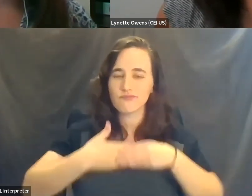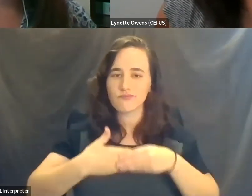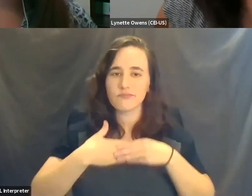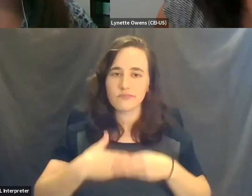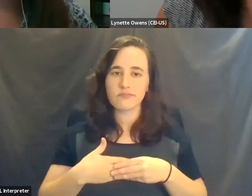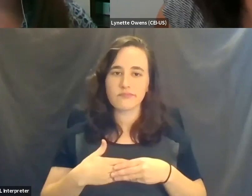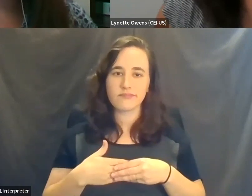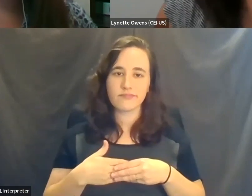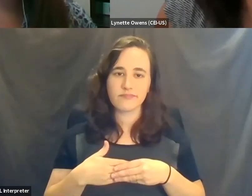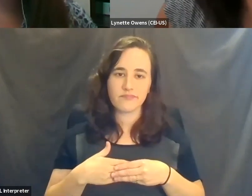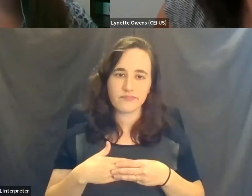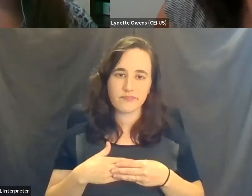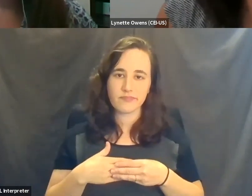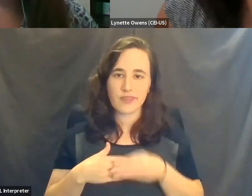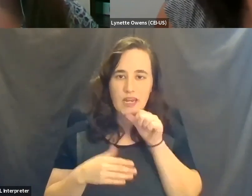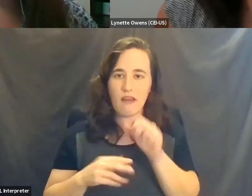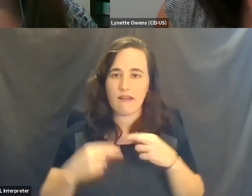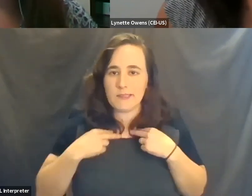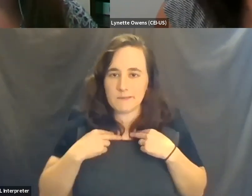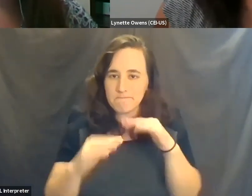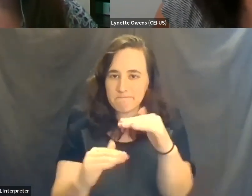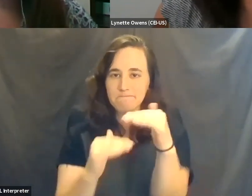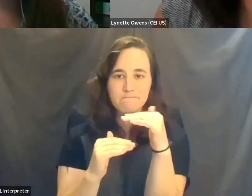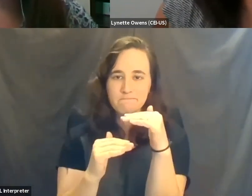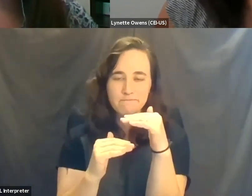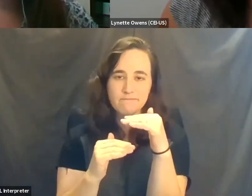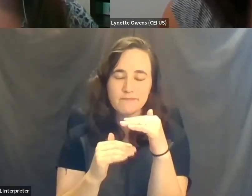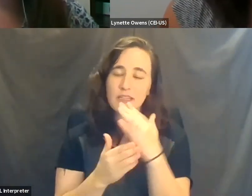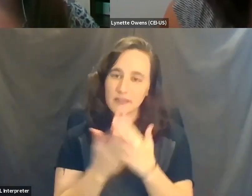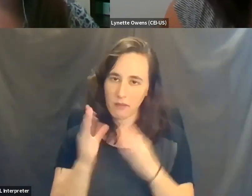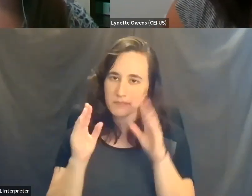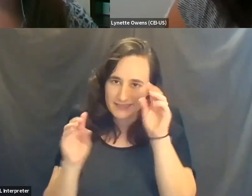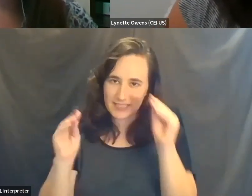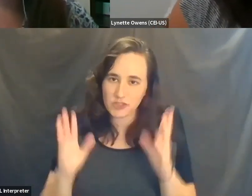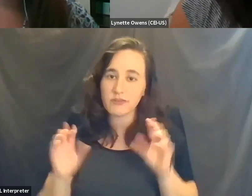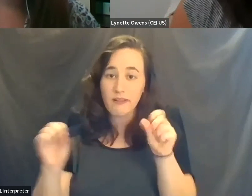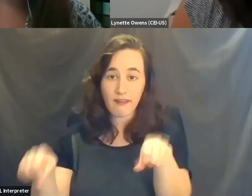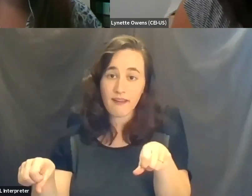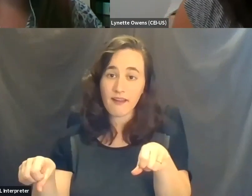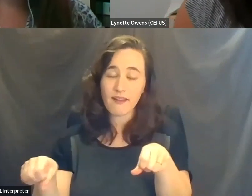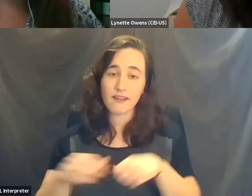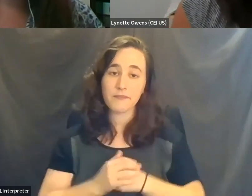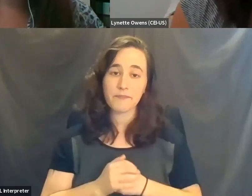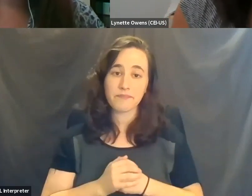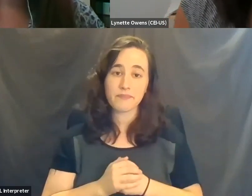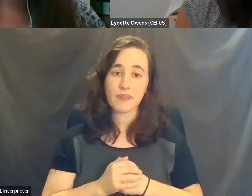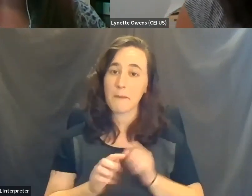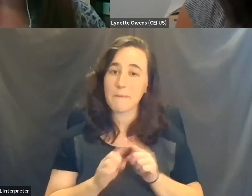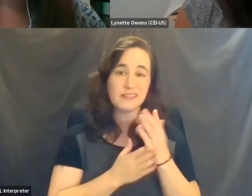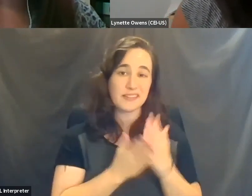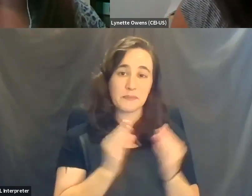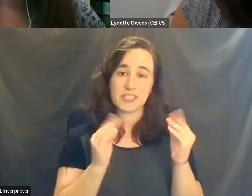what felt like a possibility. And I think that there's some that it's just, you know what, I need to translate what I did in the